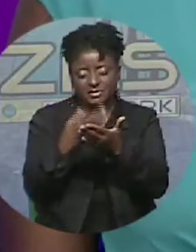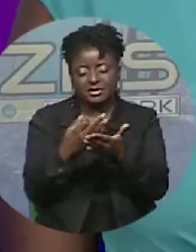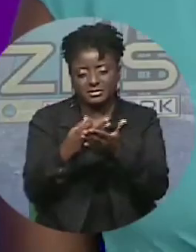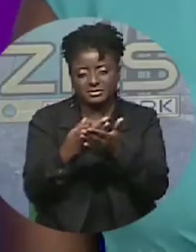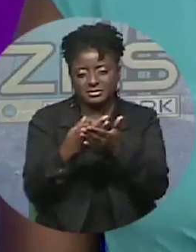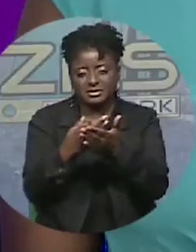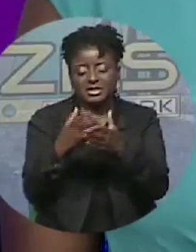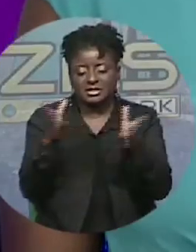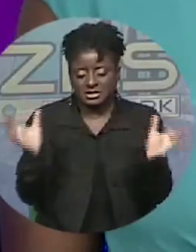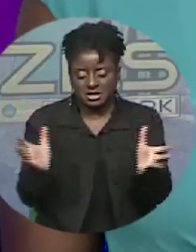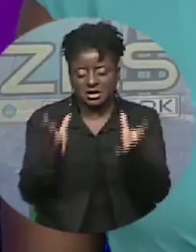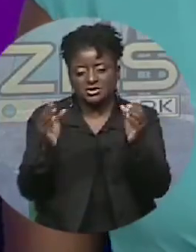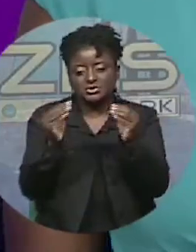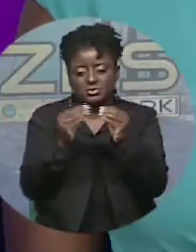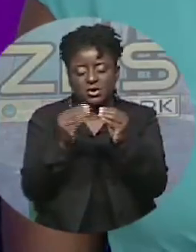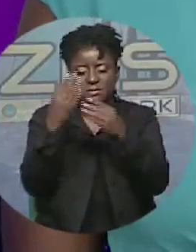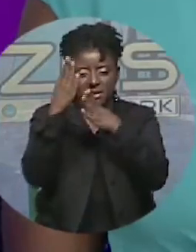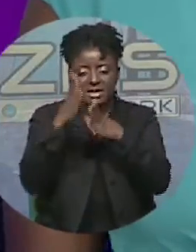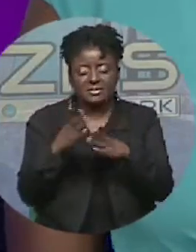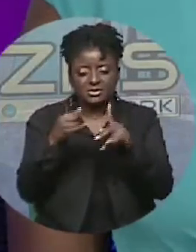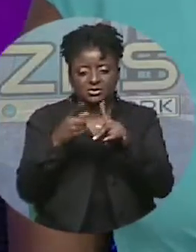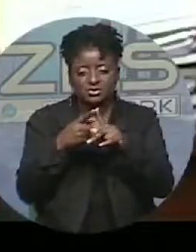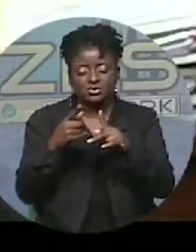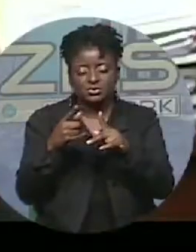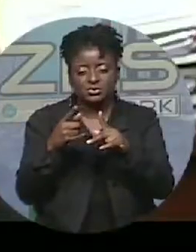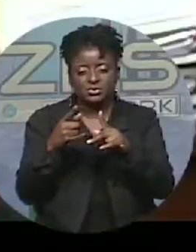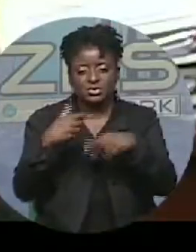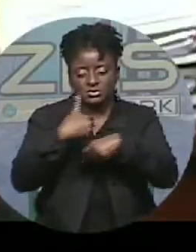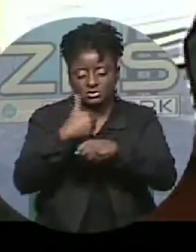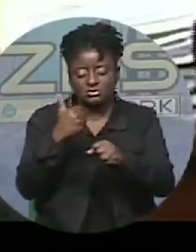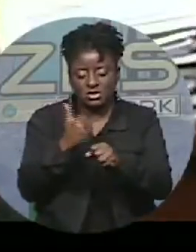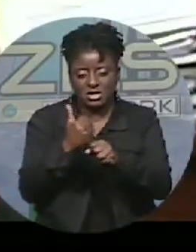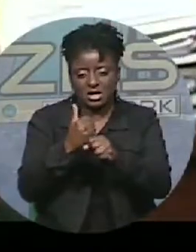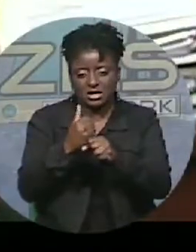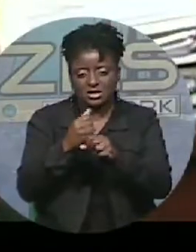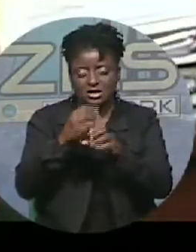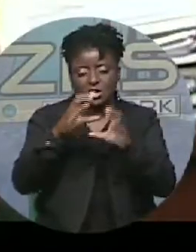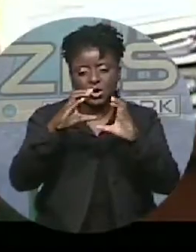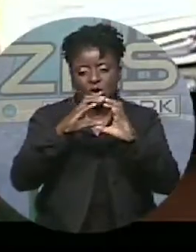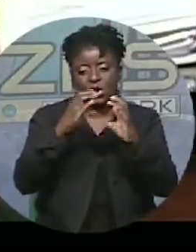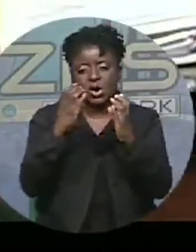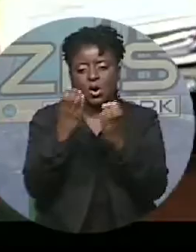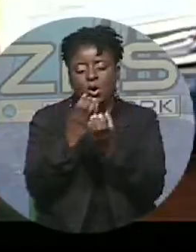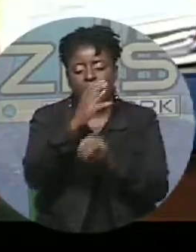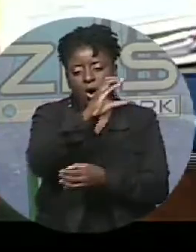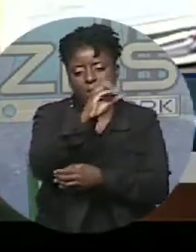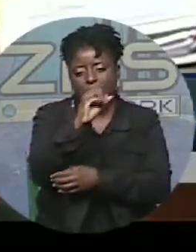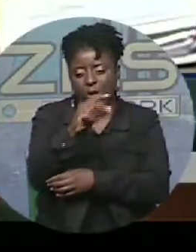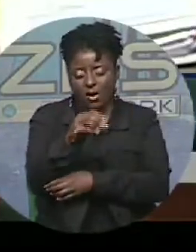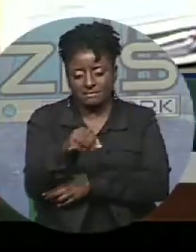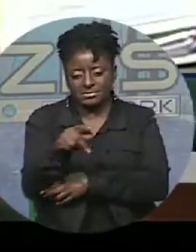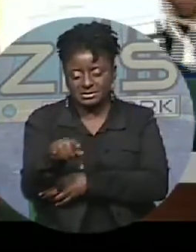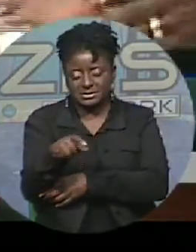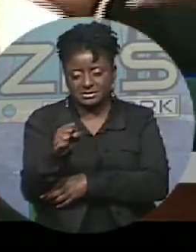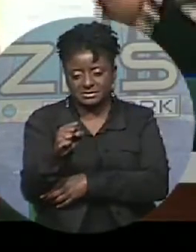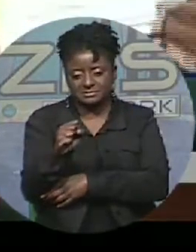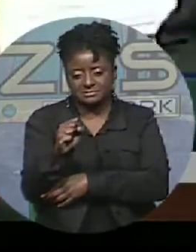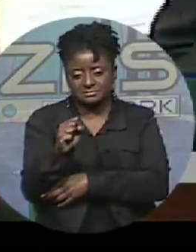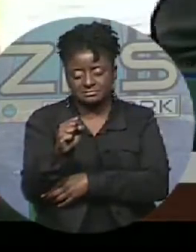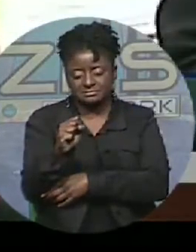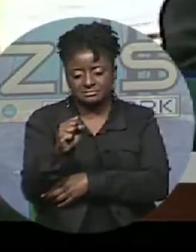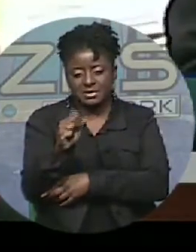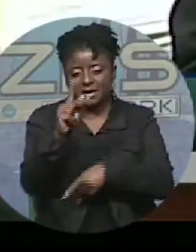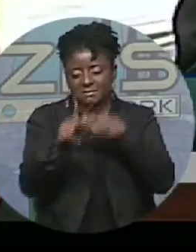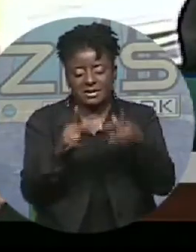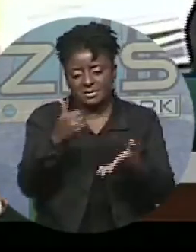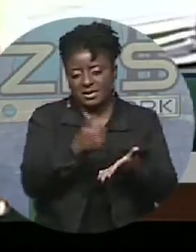promote self-empowerment. The philosophy is simply people helping people to help